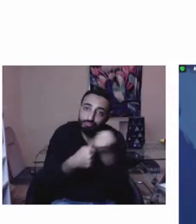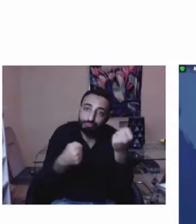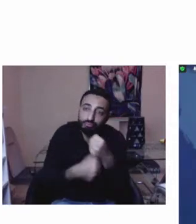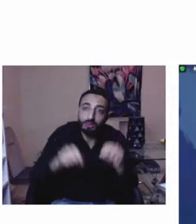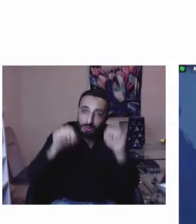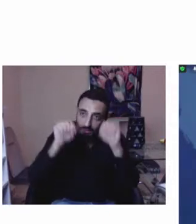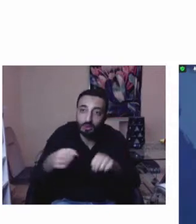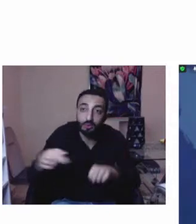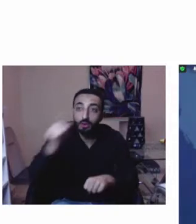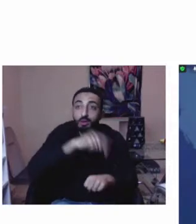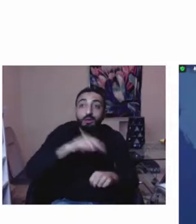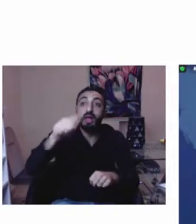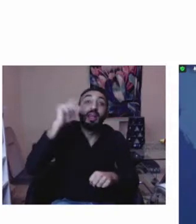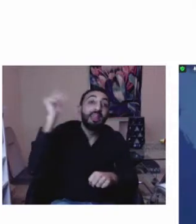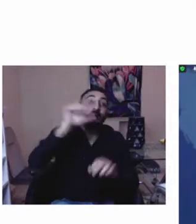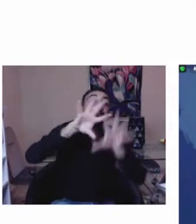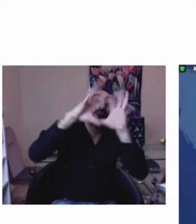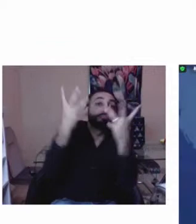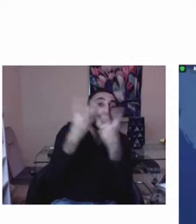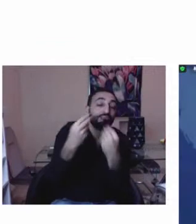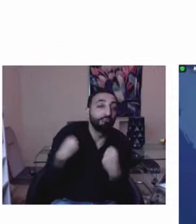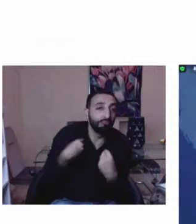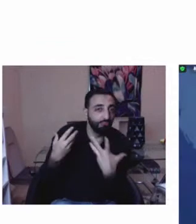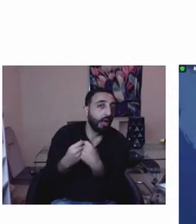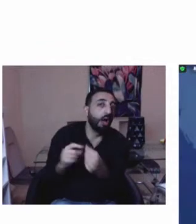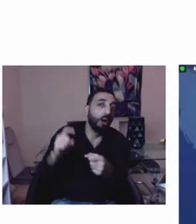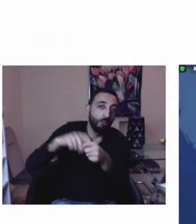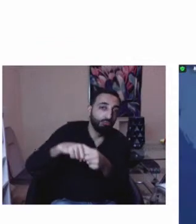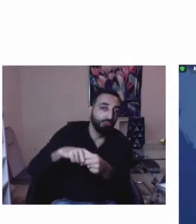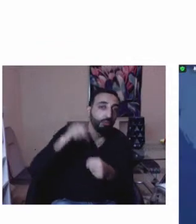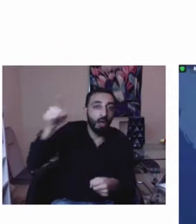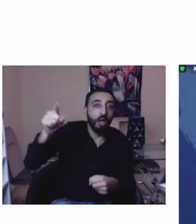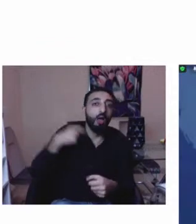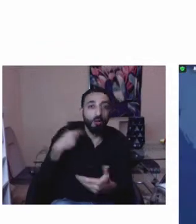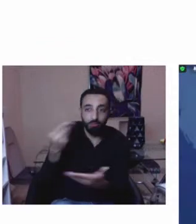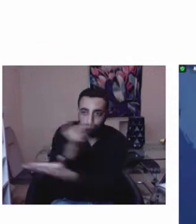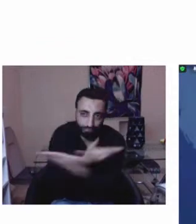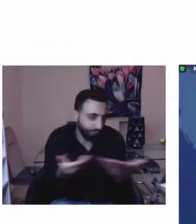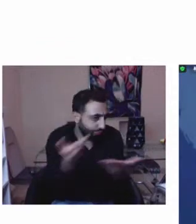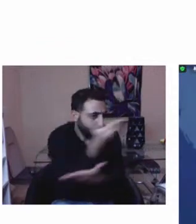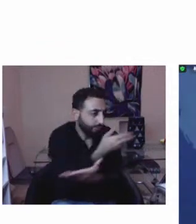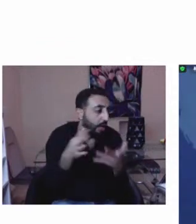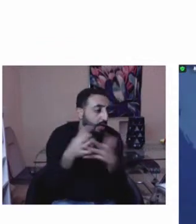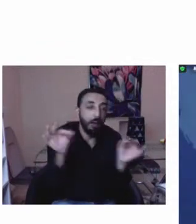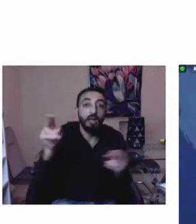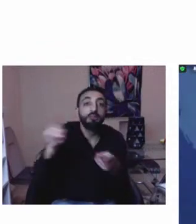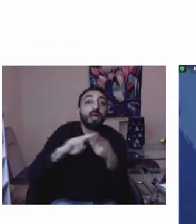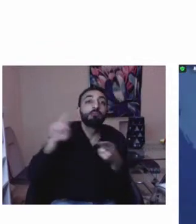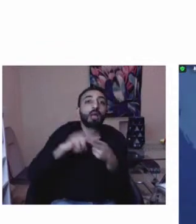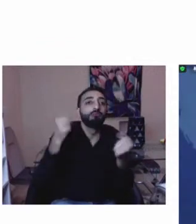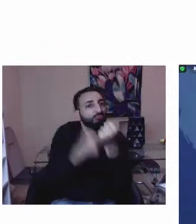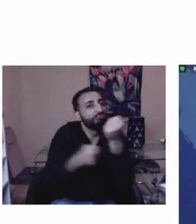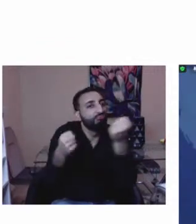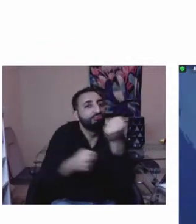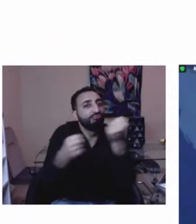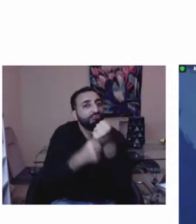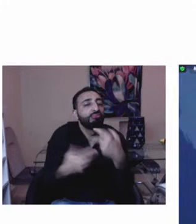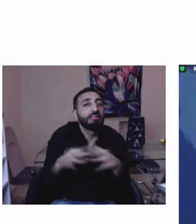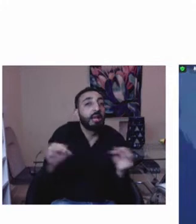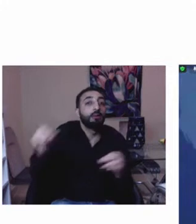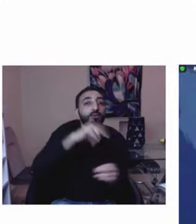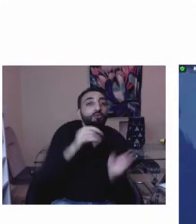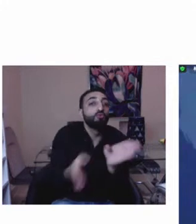support partners to the Peacebuilding Fund. My third point, we need to be practical